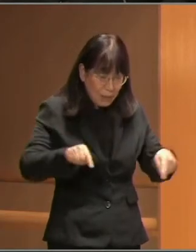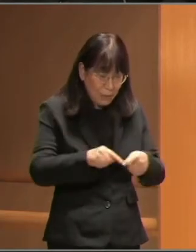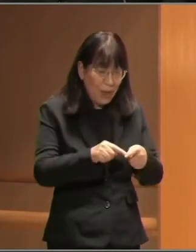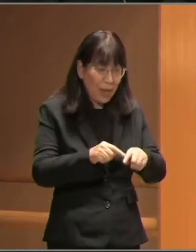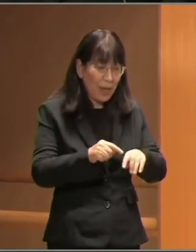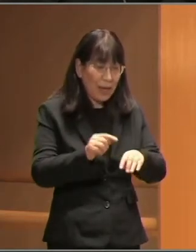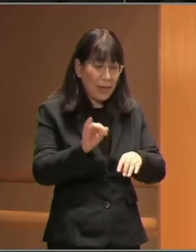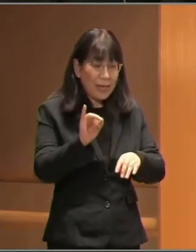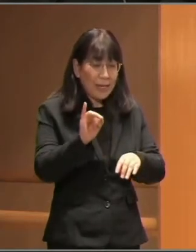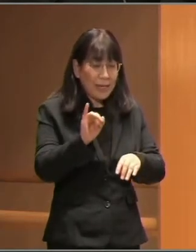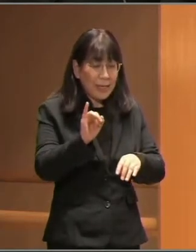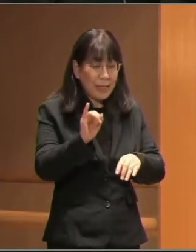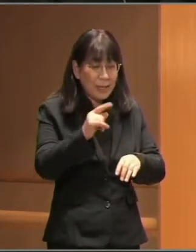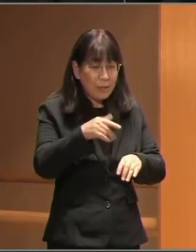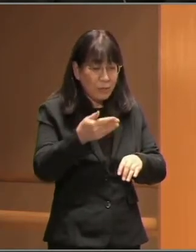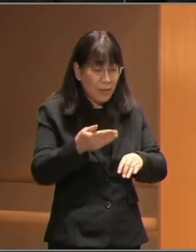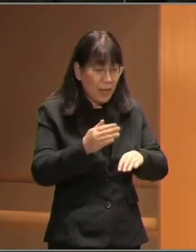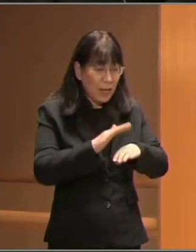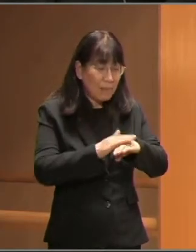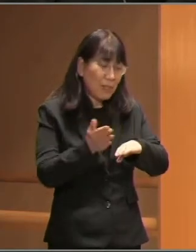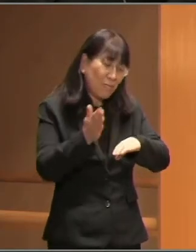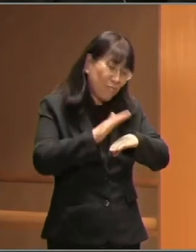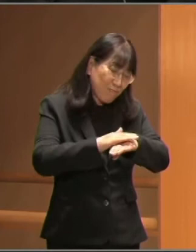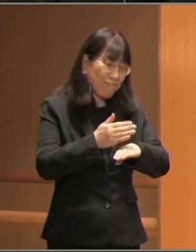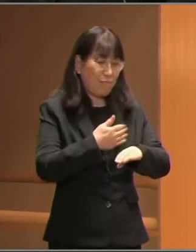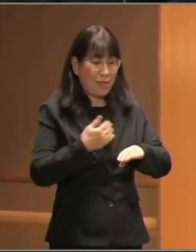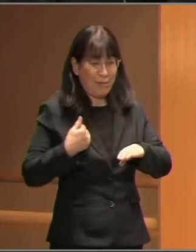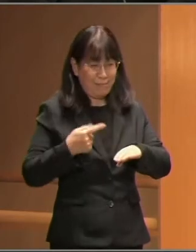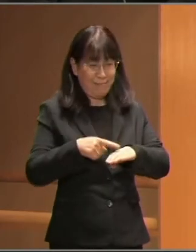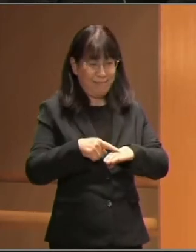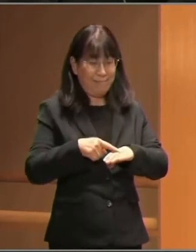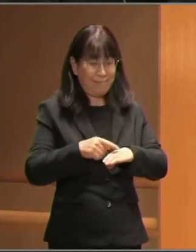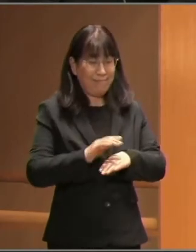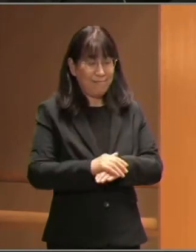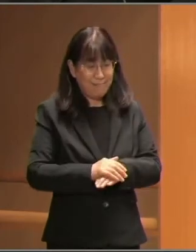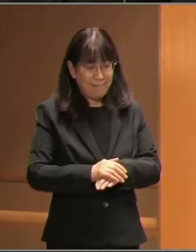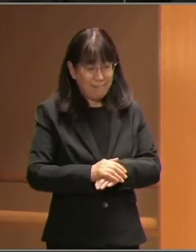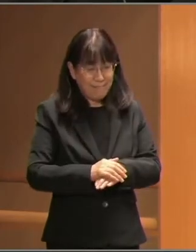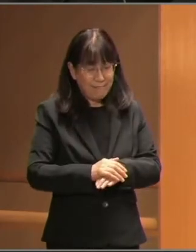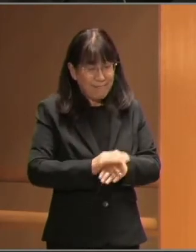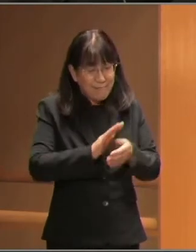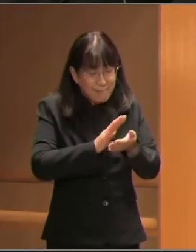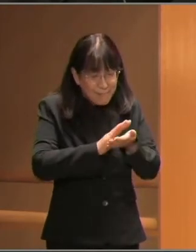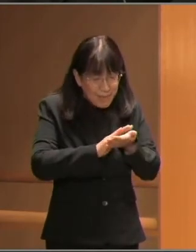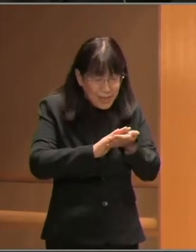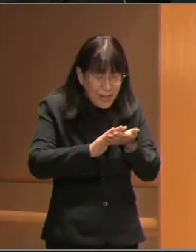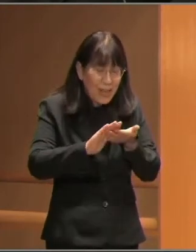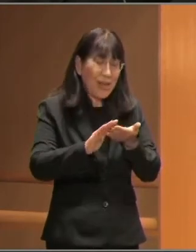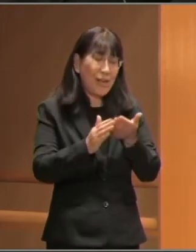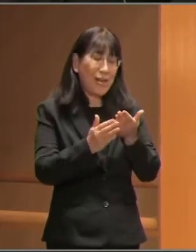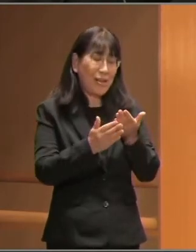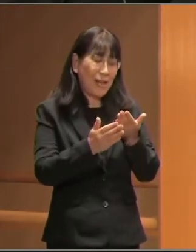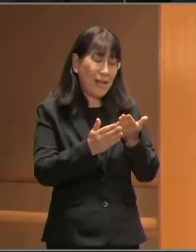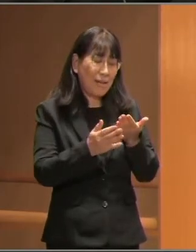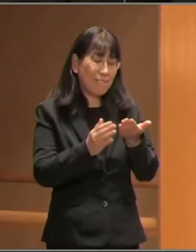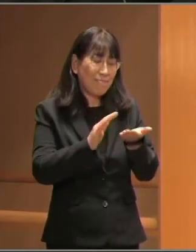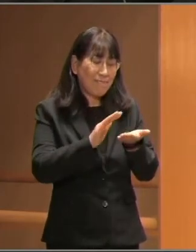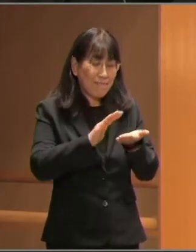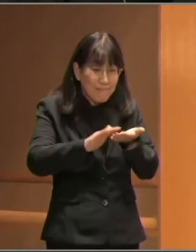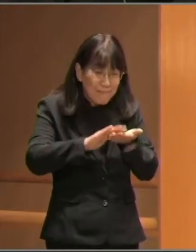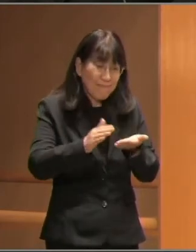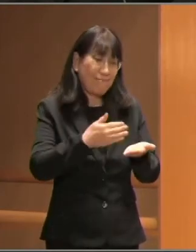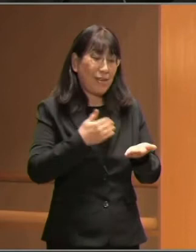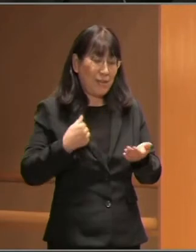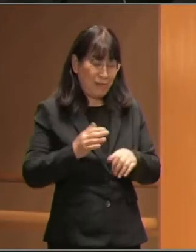the ink tends to stay on the surface of the paper. So we can really come up with a bright,